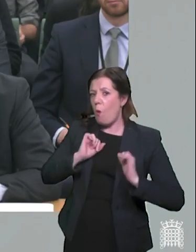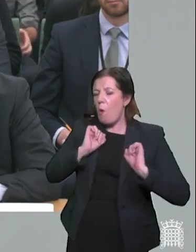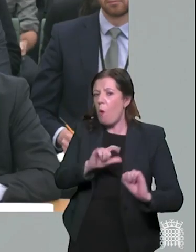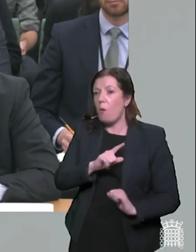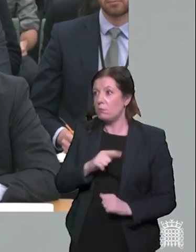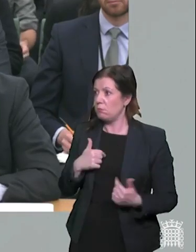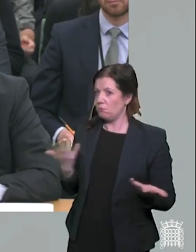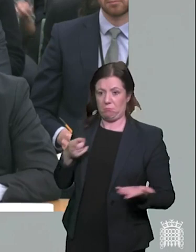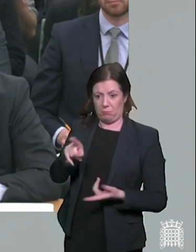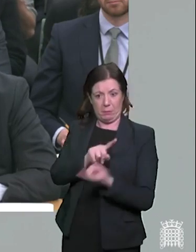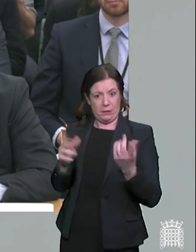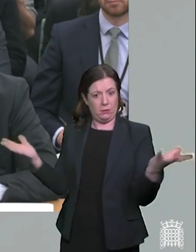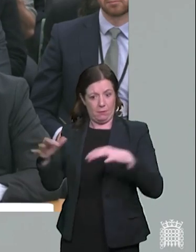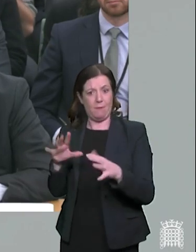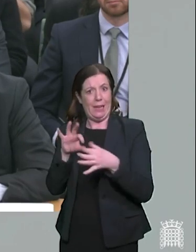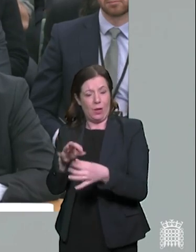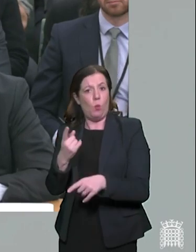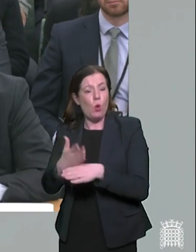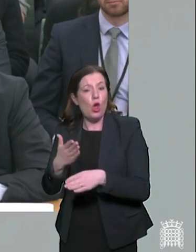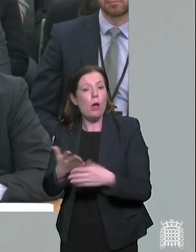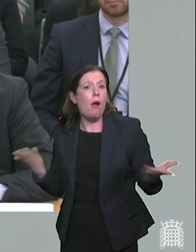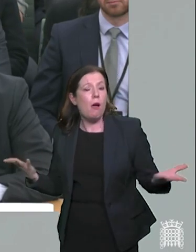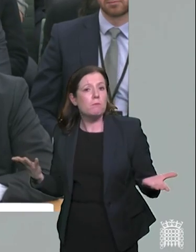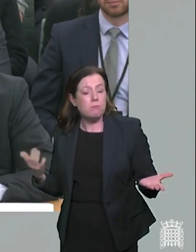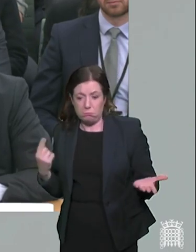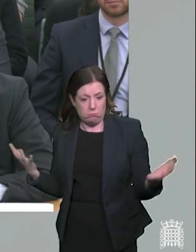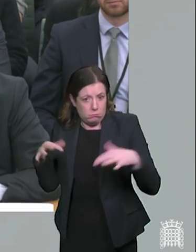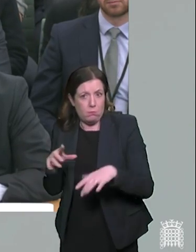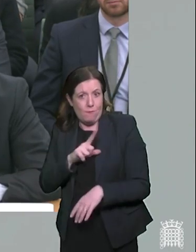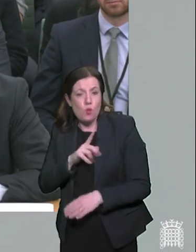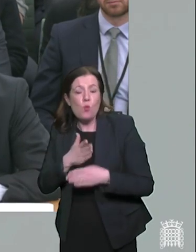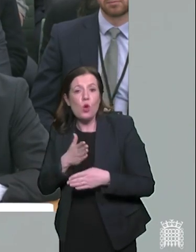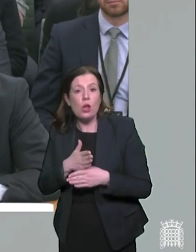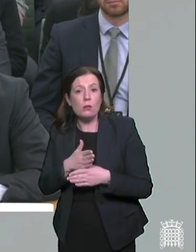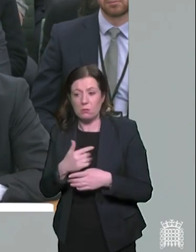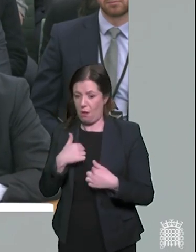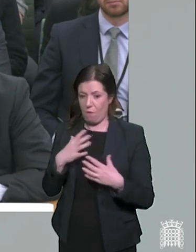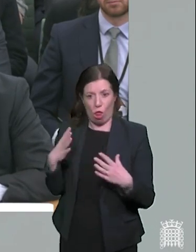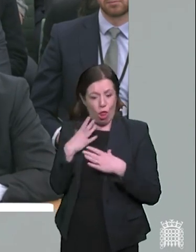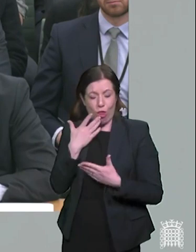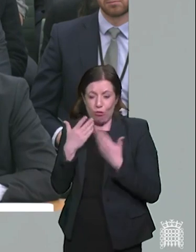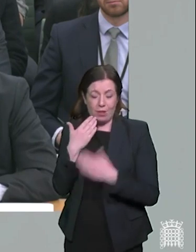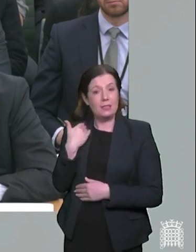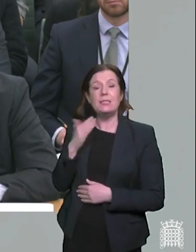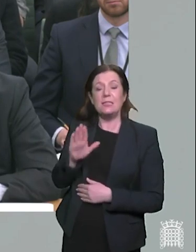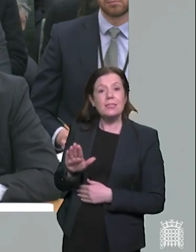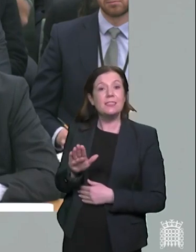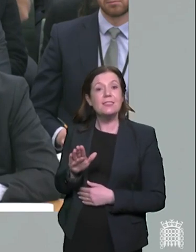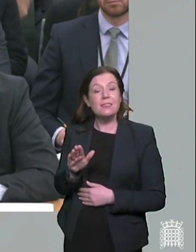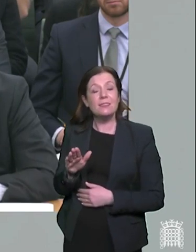essential for work purposes, or at least reasonably necessary for work purposes, because for the reason I've given, Sir Bernard,